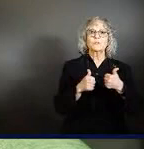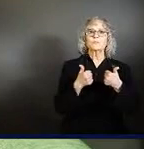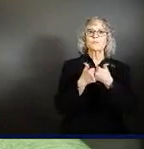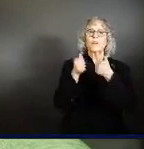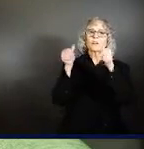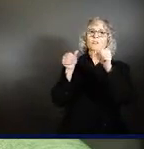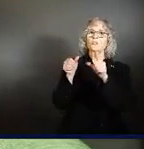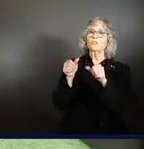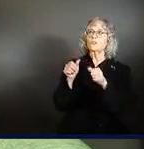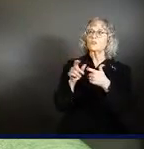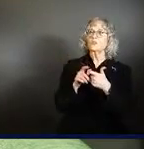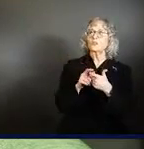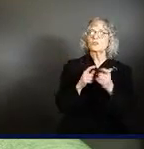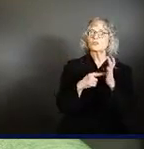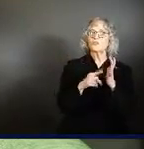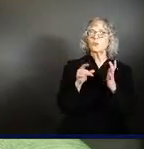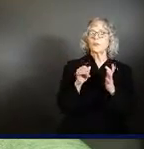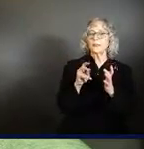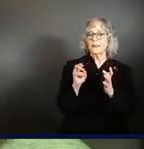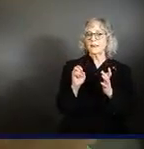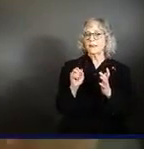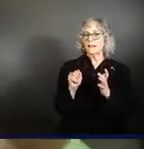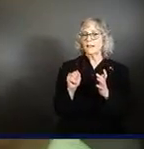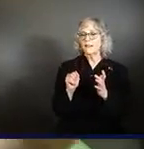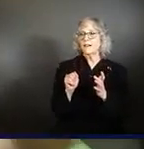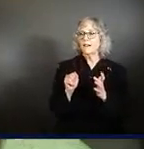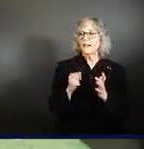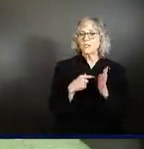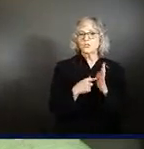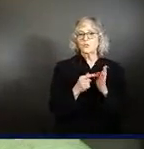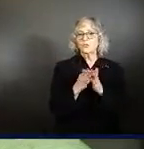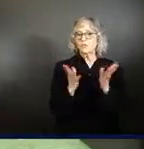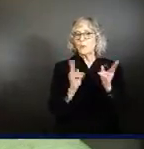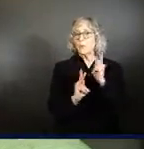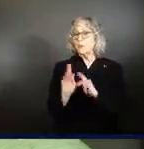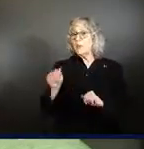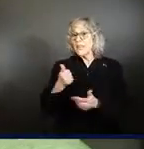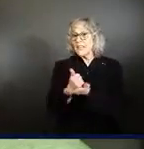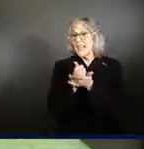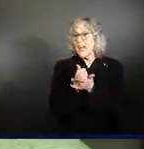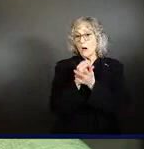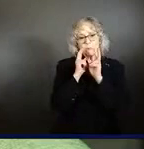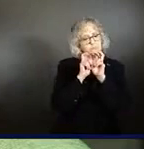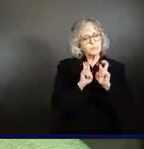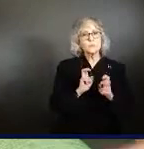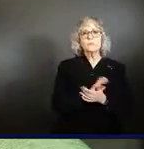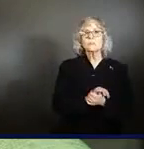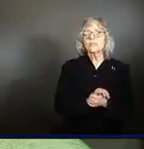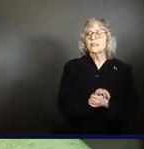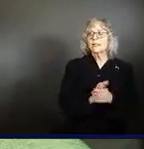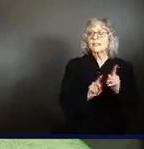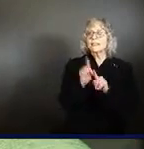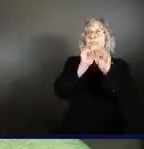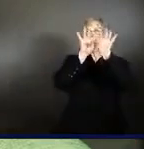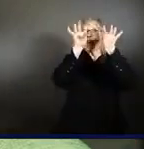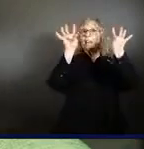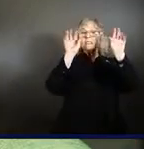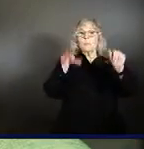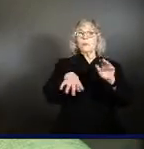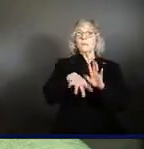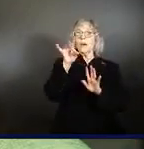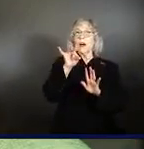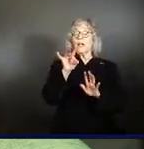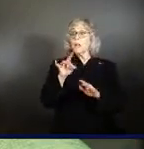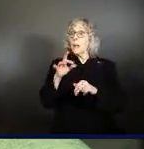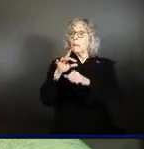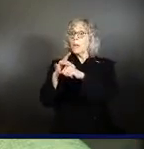little bit the data, and then we show that data through the public, and then the public can also help. This is how galaxies have been discovered, planets